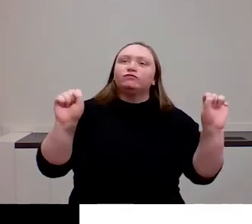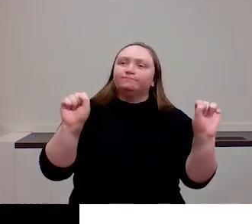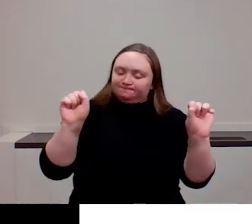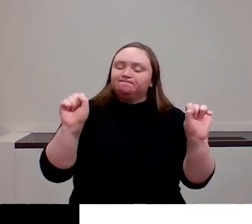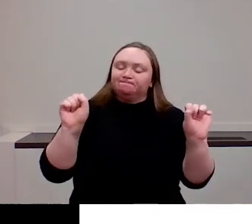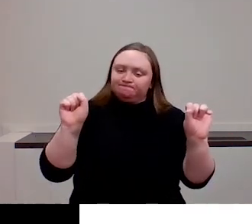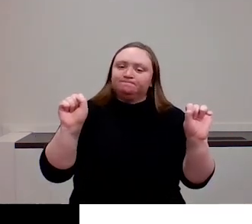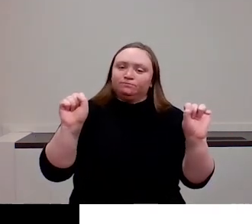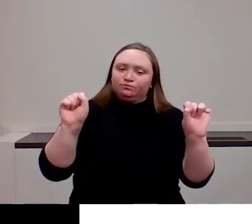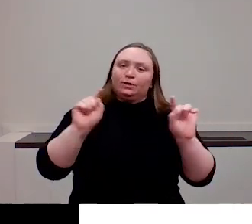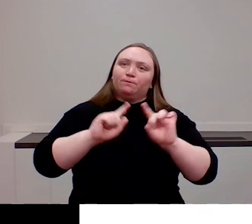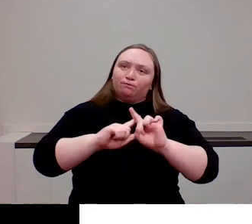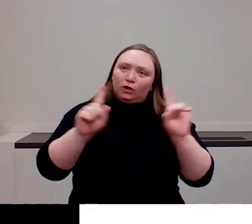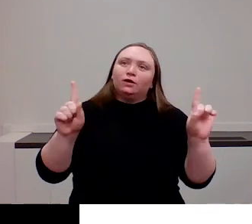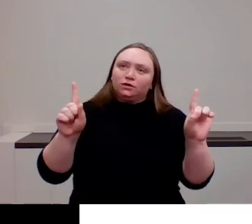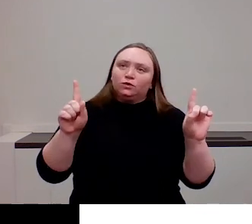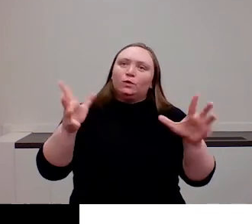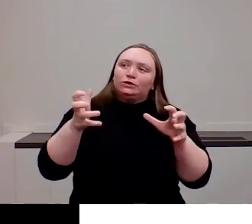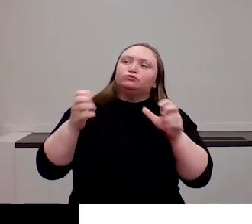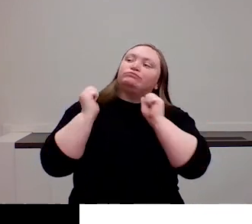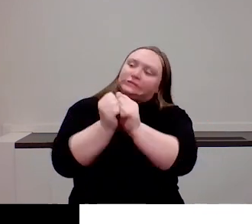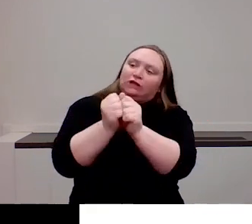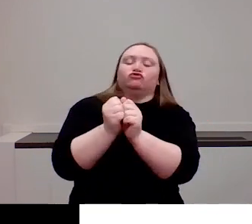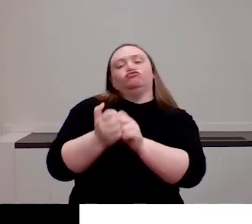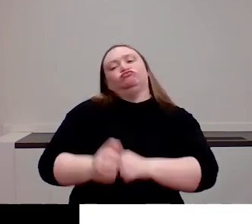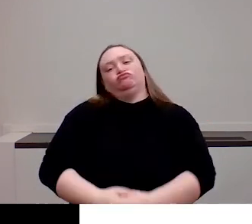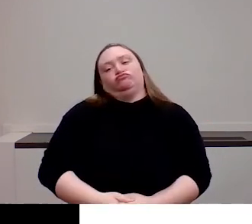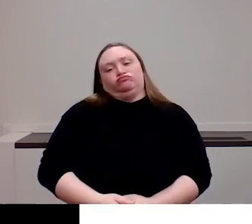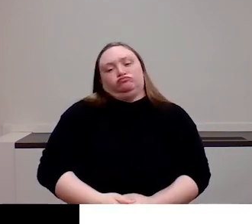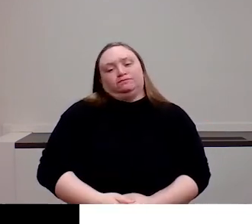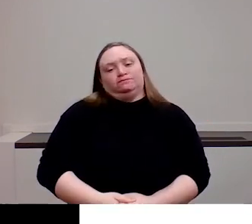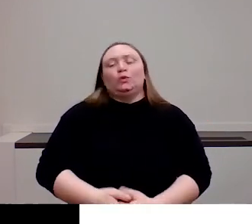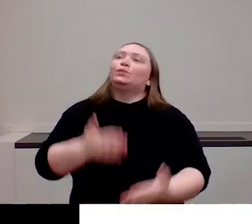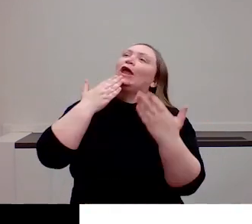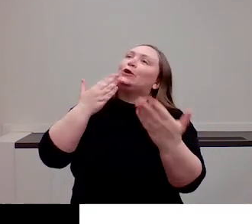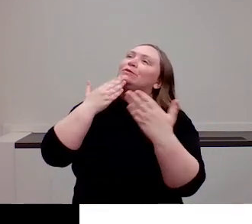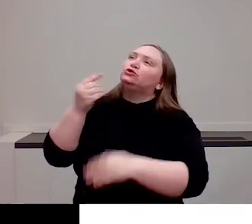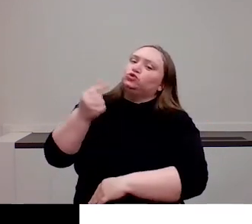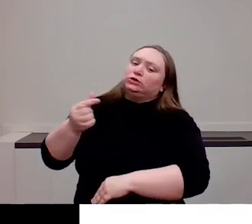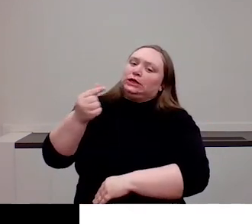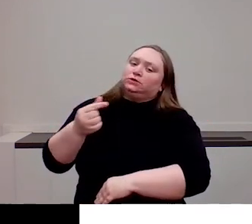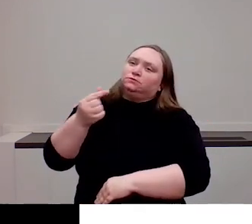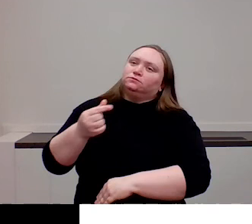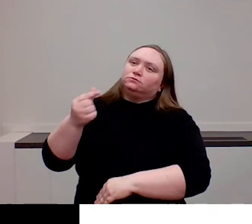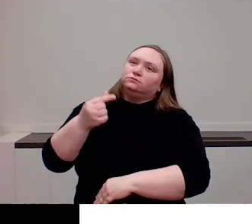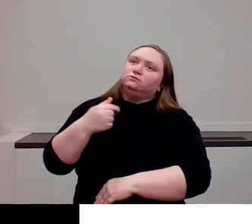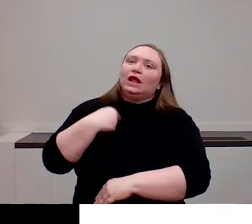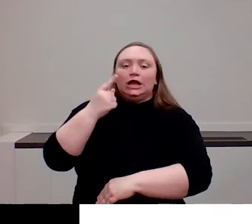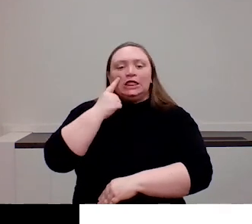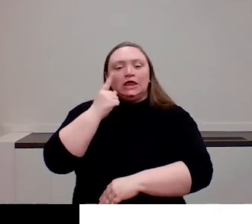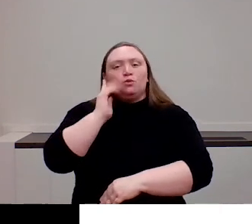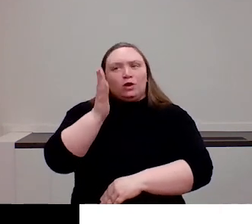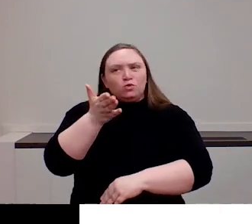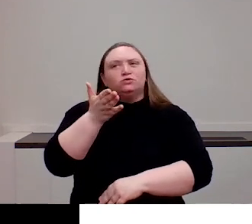safely, do what we got to do to be together. So. Sure. Thank you, Ms. Gerken. I think that we'll